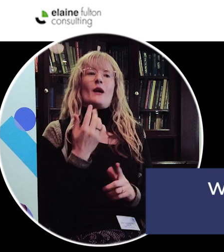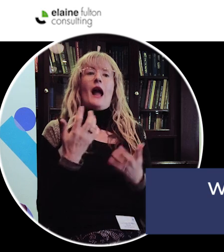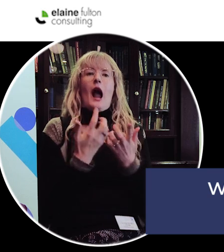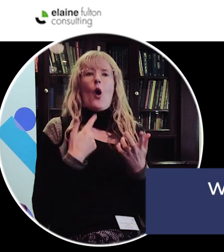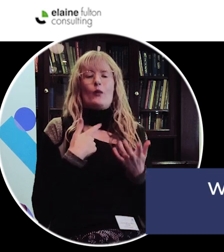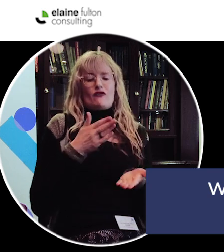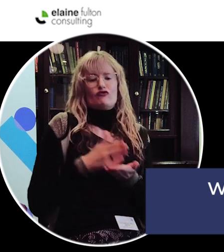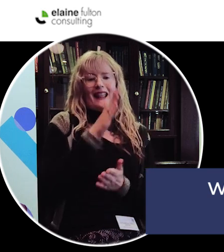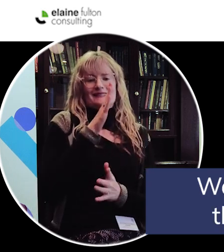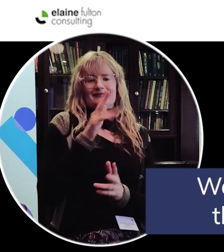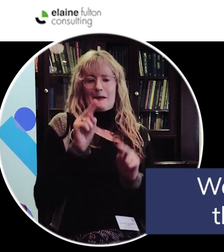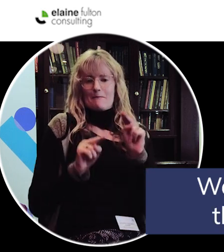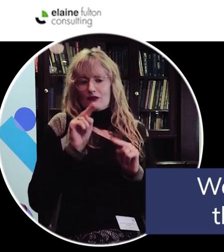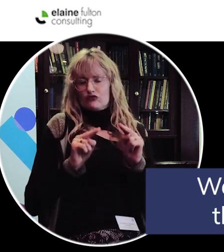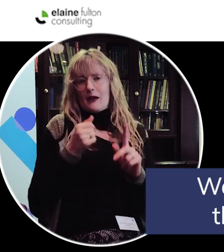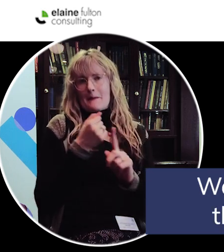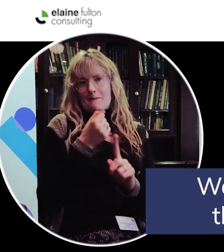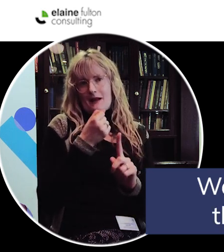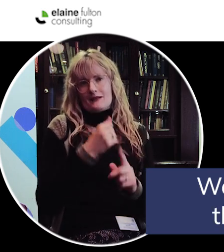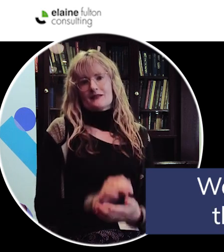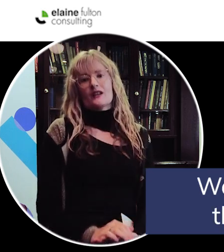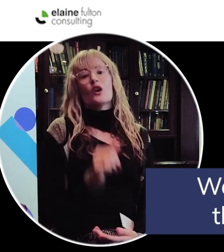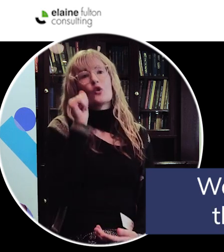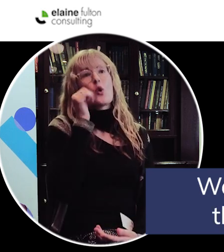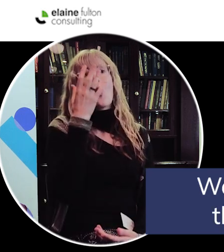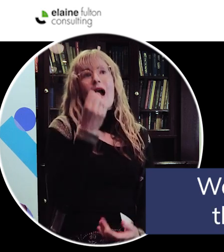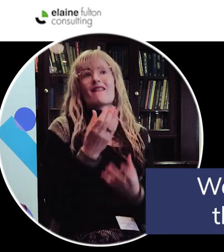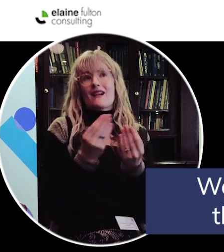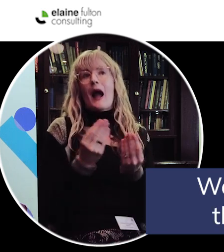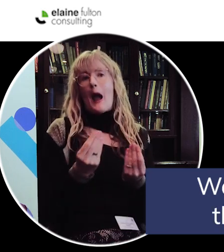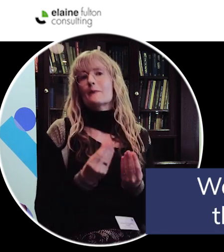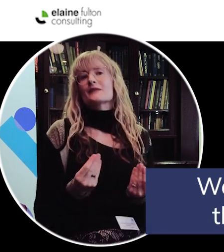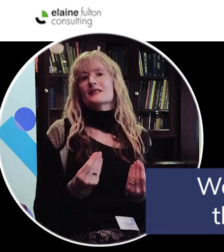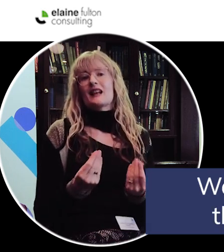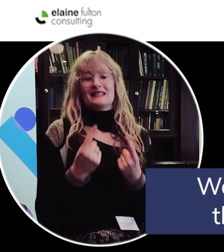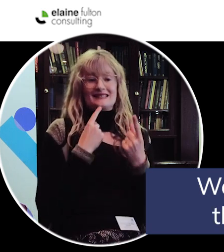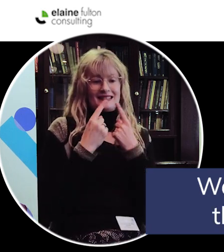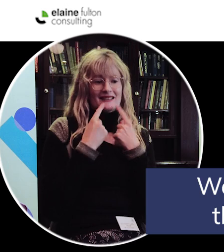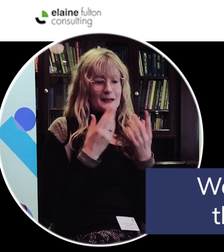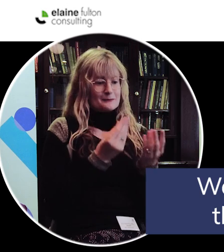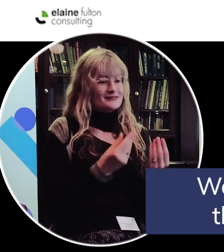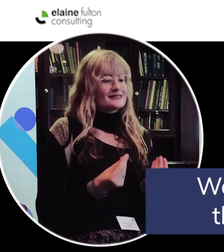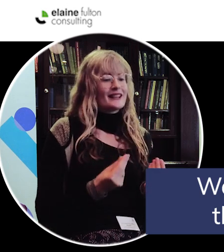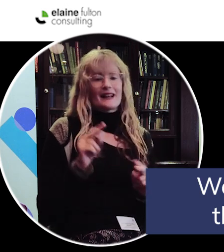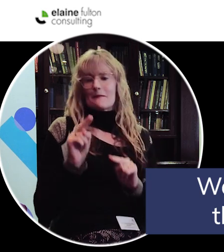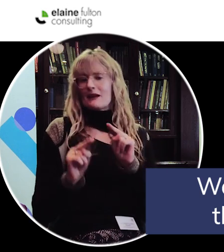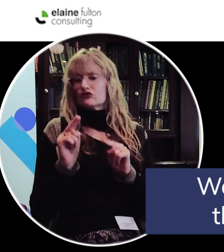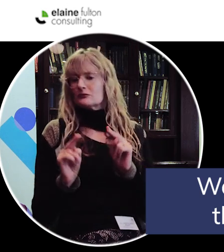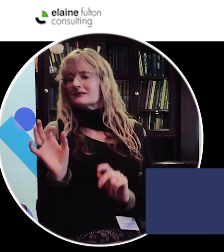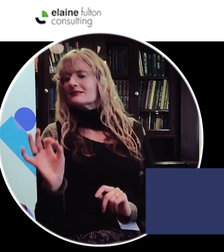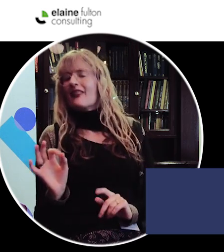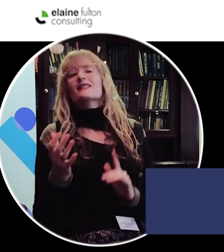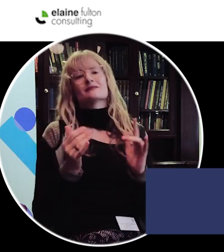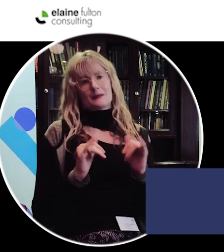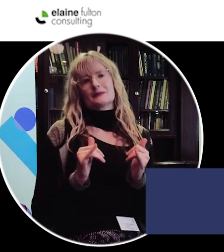impact. We know there are gaps, that the data may not be there, the measurement tools may not be there,